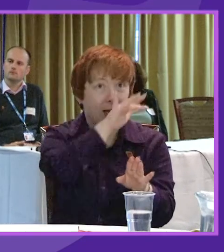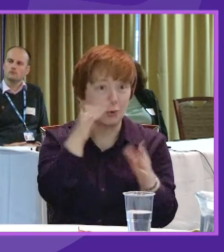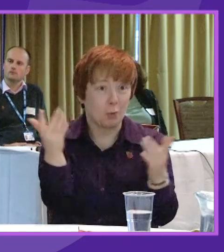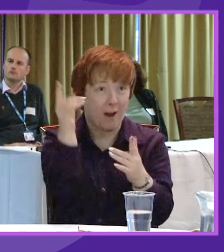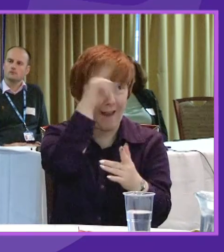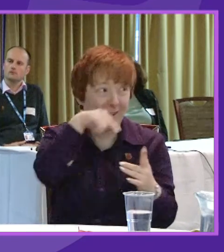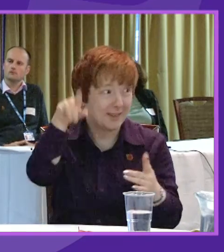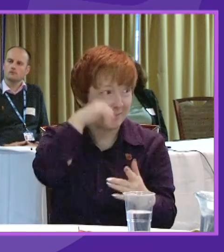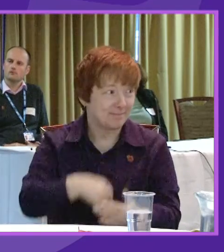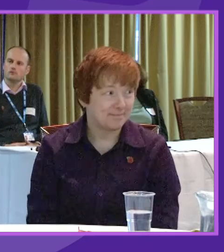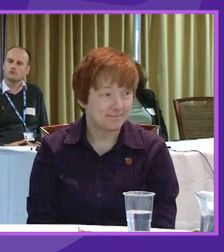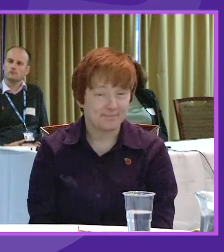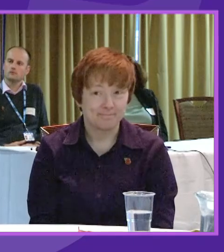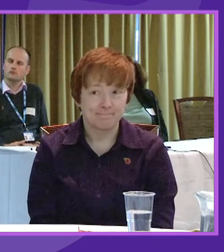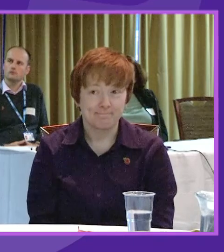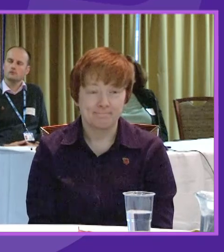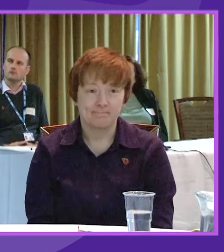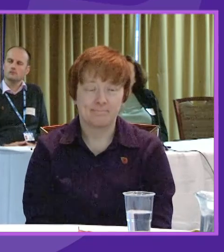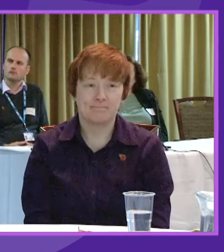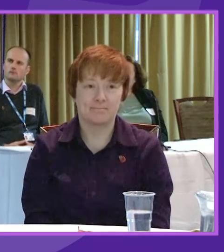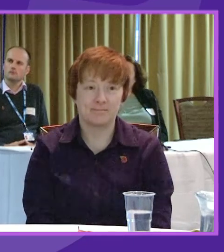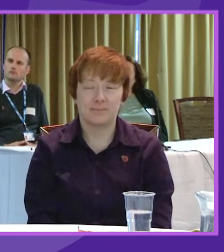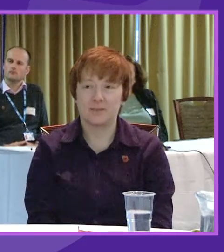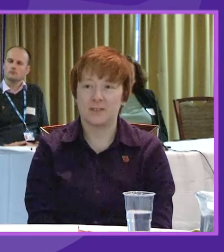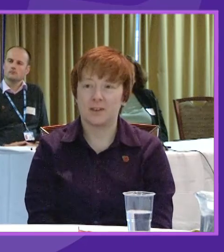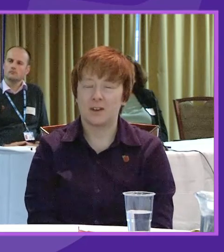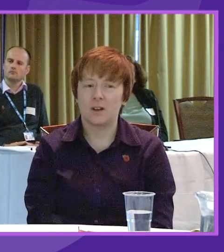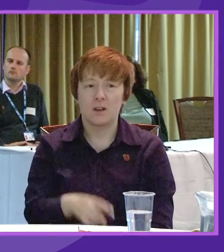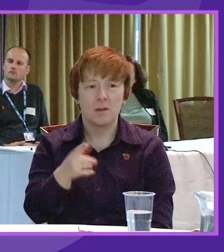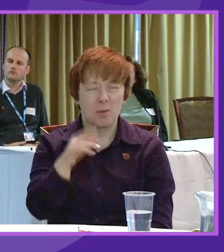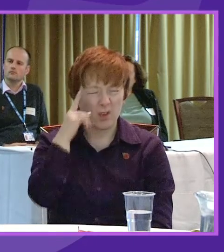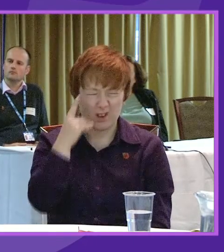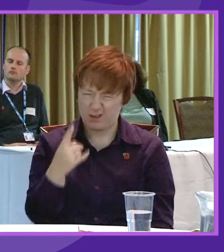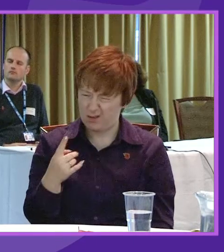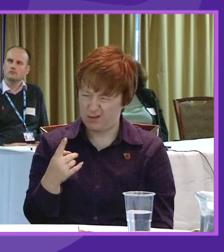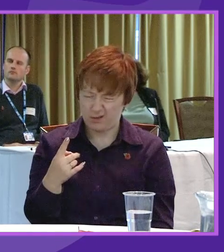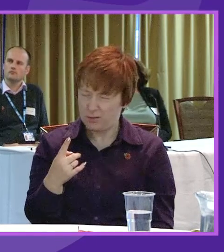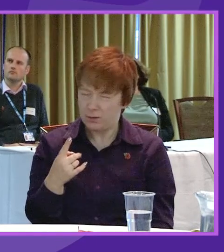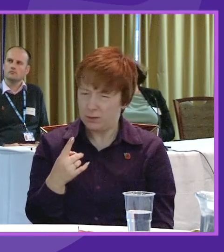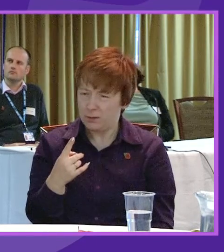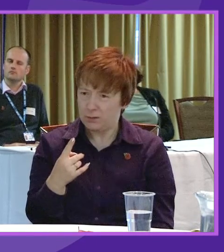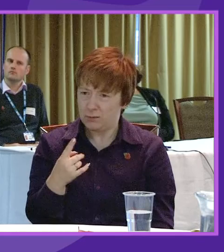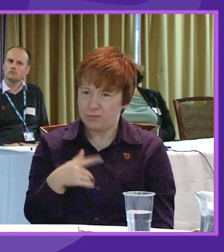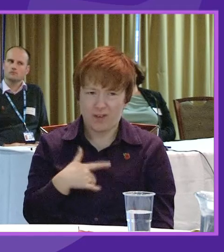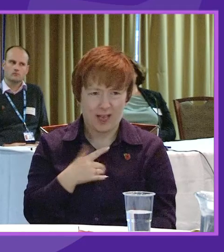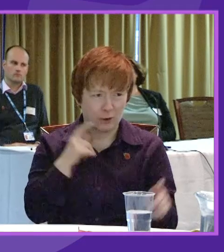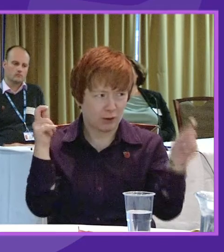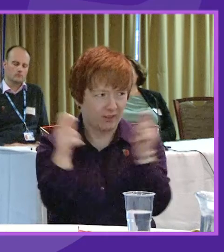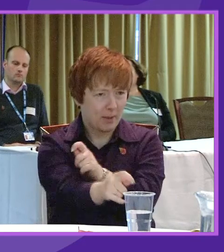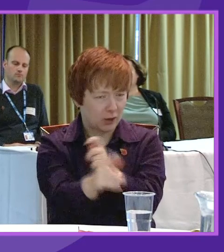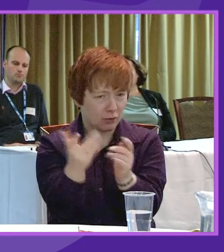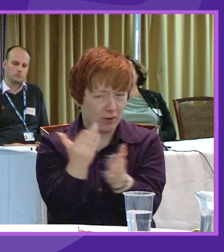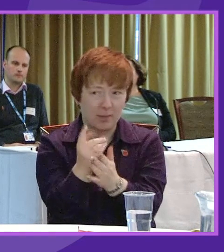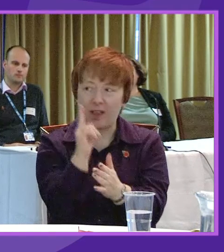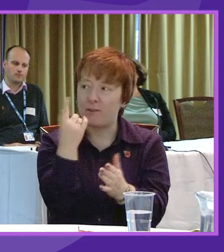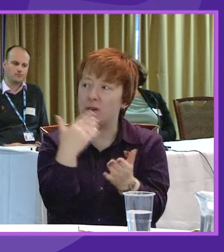well. So you might be thinking this possibly sounds a bit less like transformation, but this is very much just the first